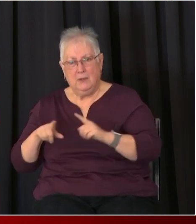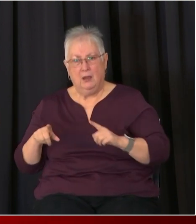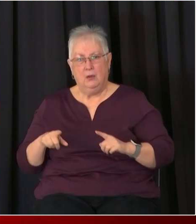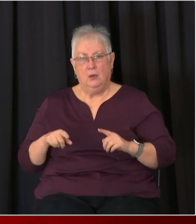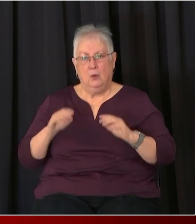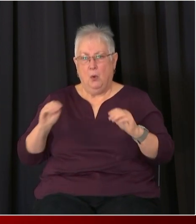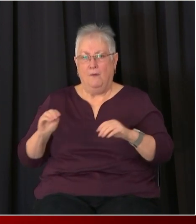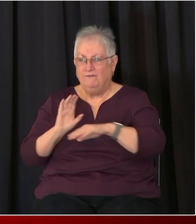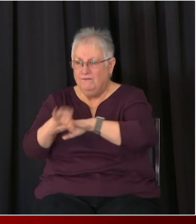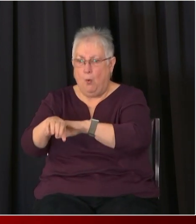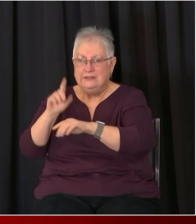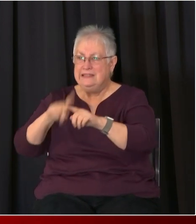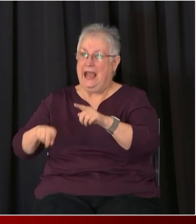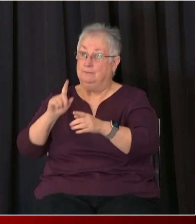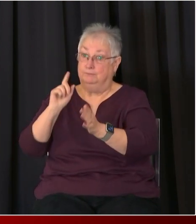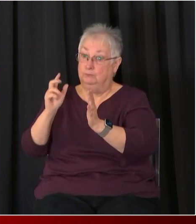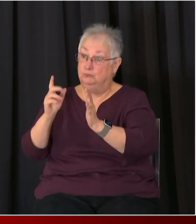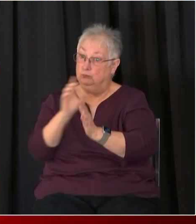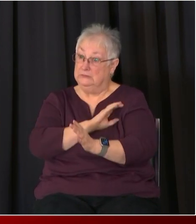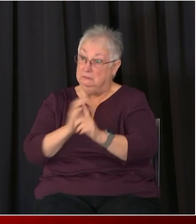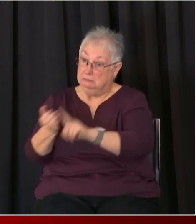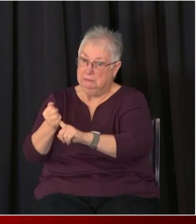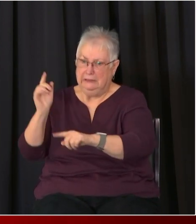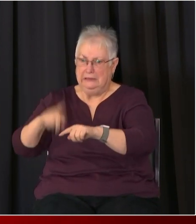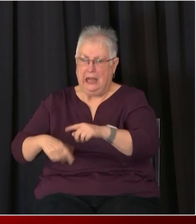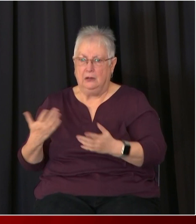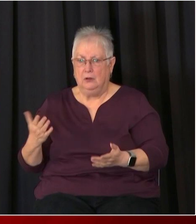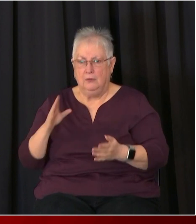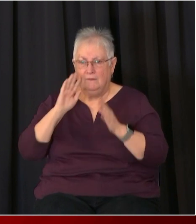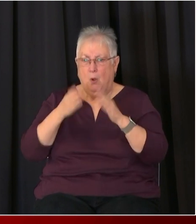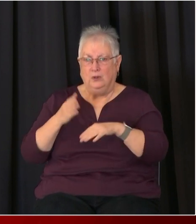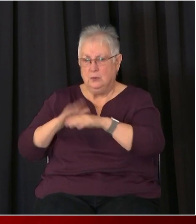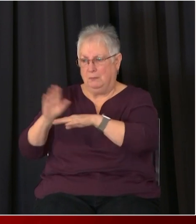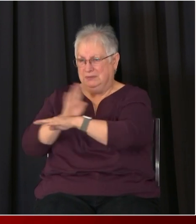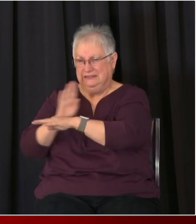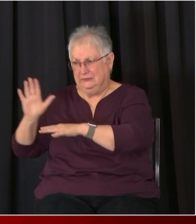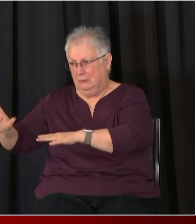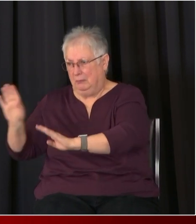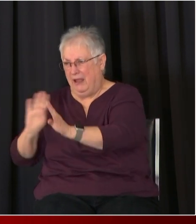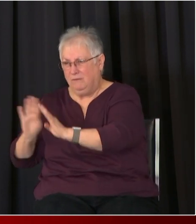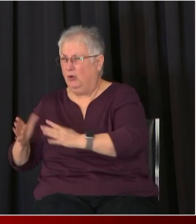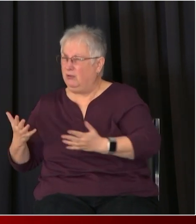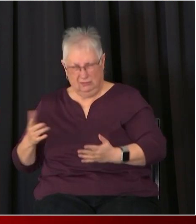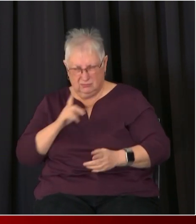individual. It's just strictly on businesses and what they're